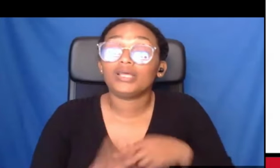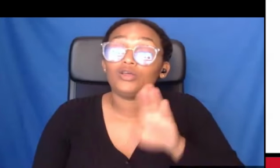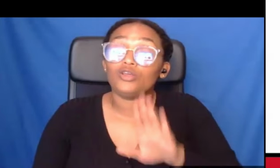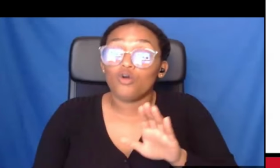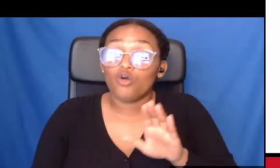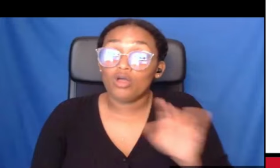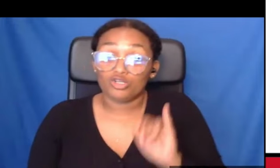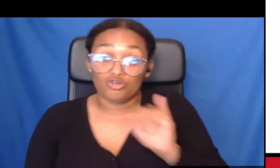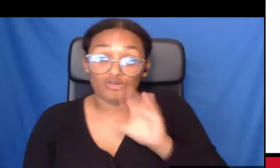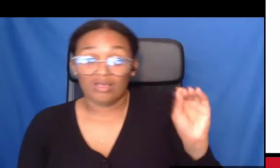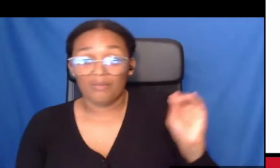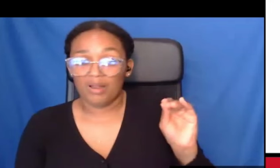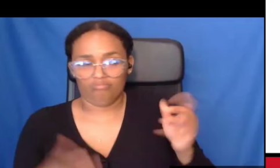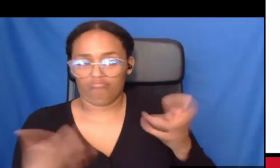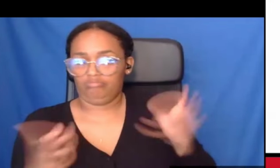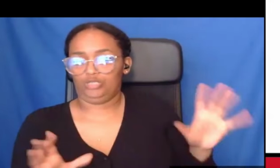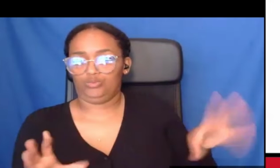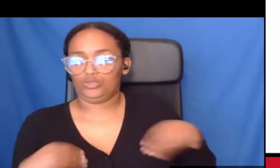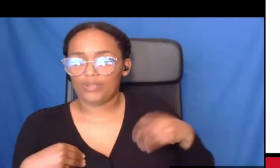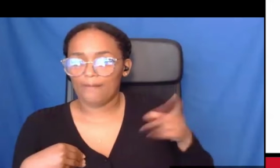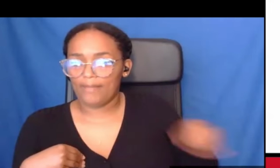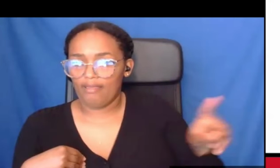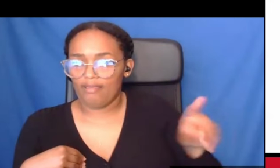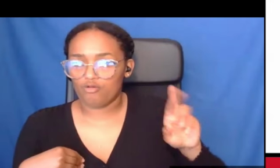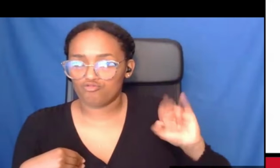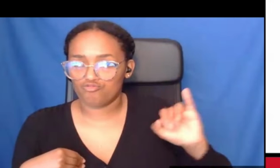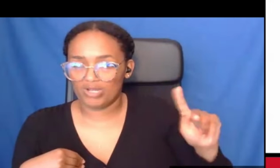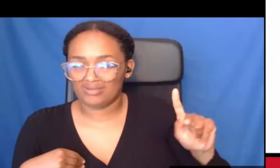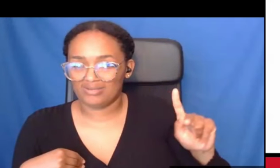take on that risk, that could become an issue.